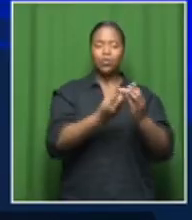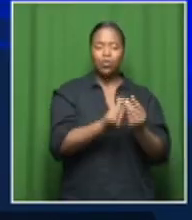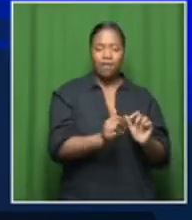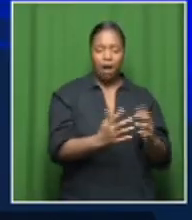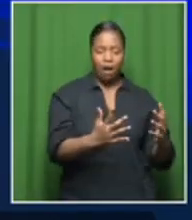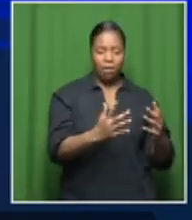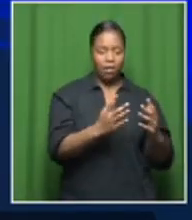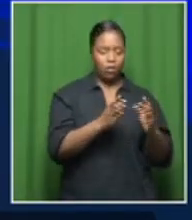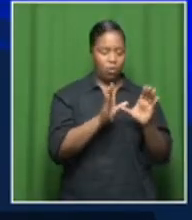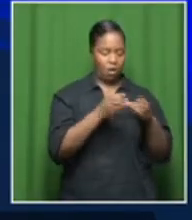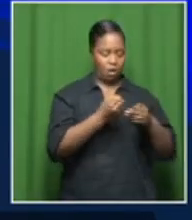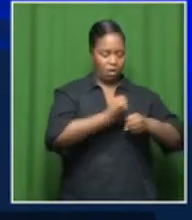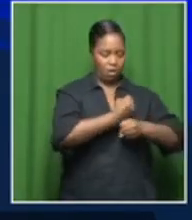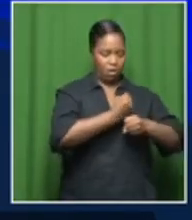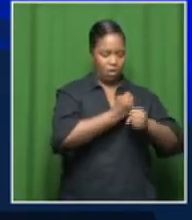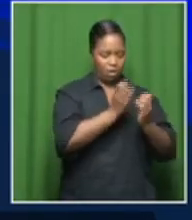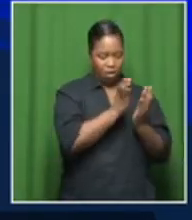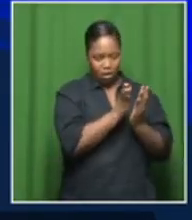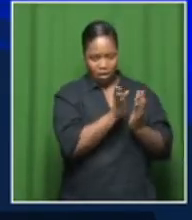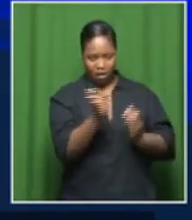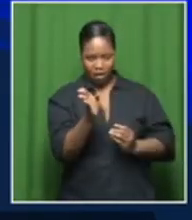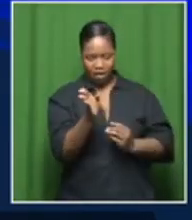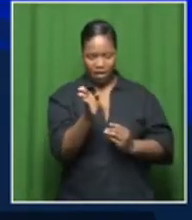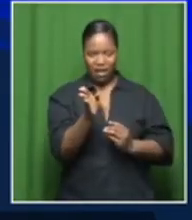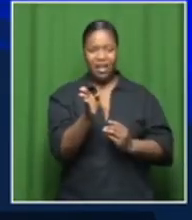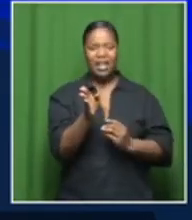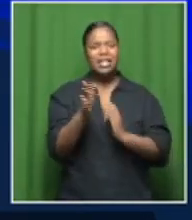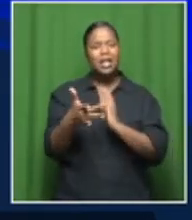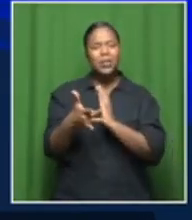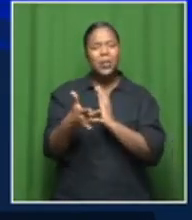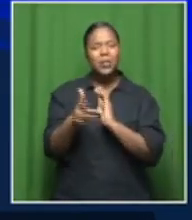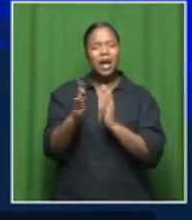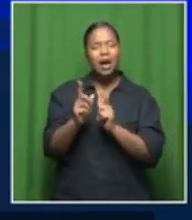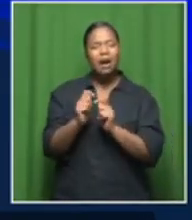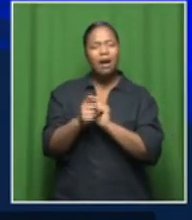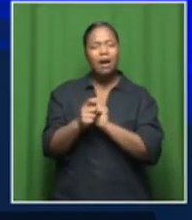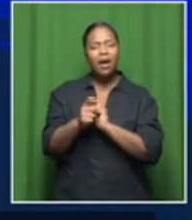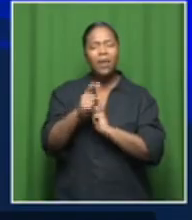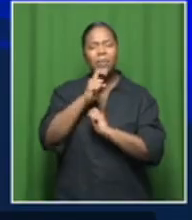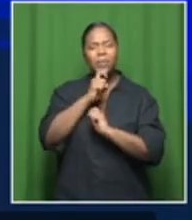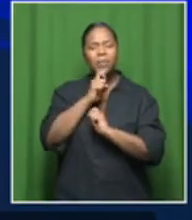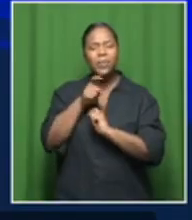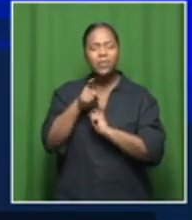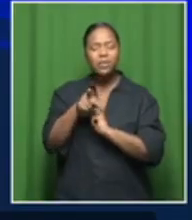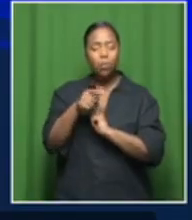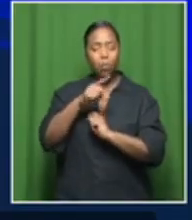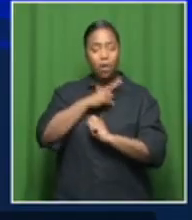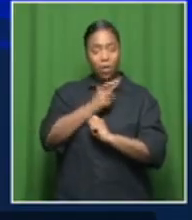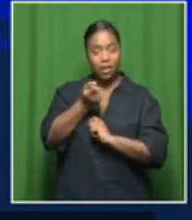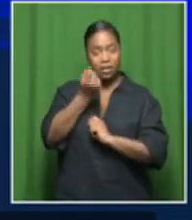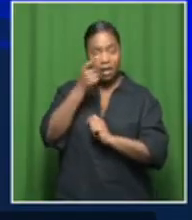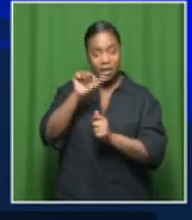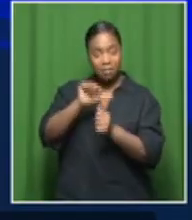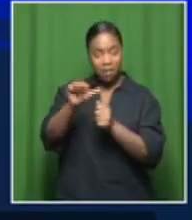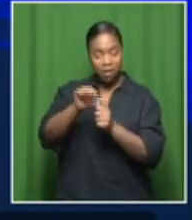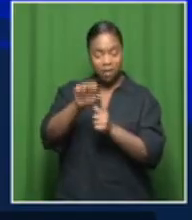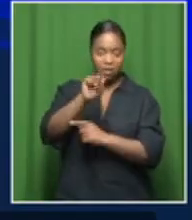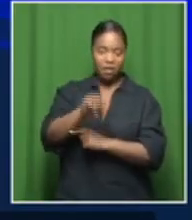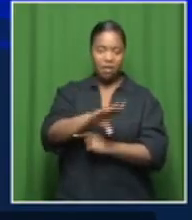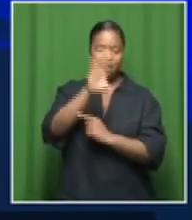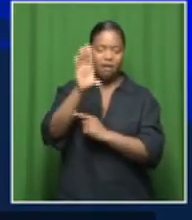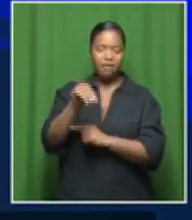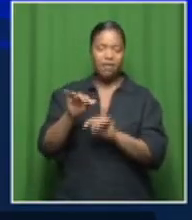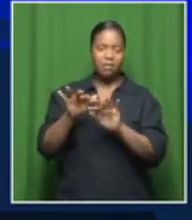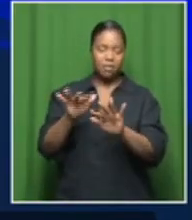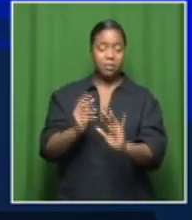venture, where we will then utilize technology to address societal problems because we understand them better as South Africans, right? Yeah.